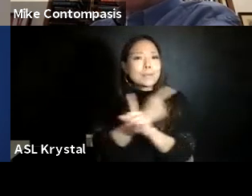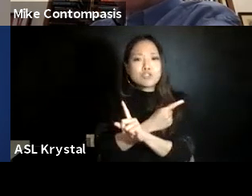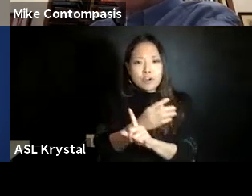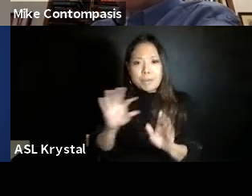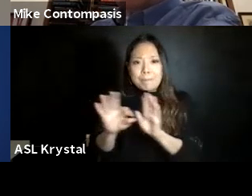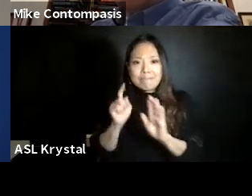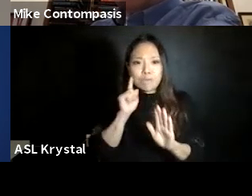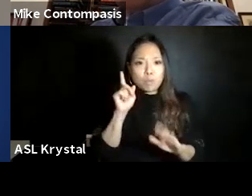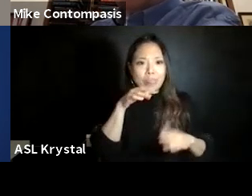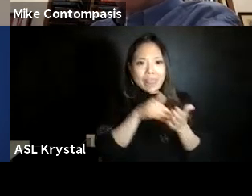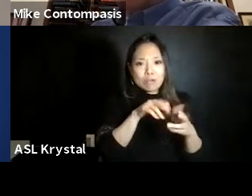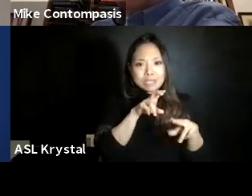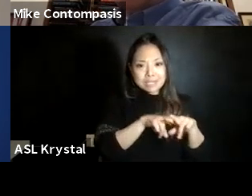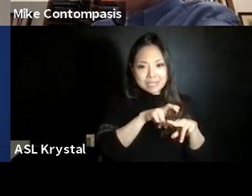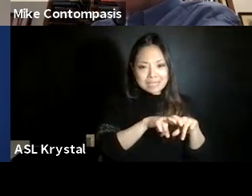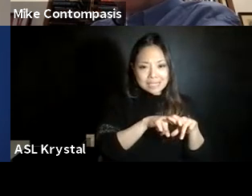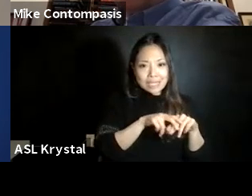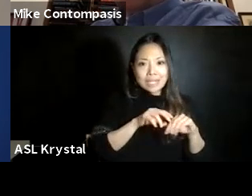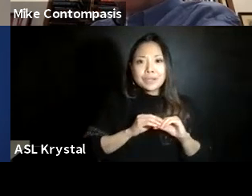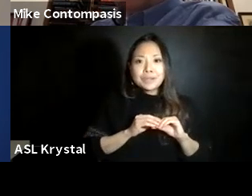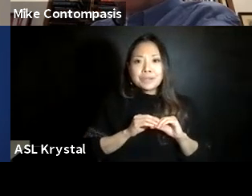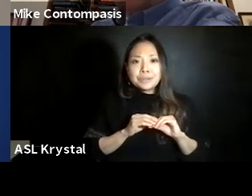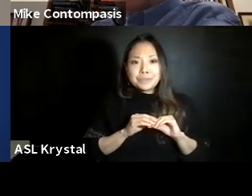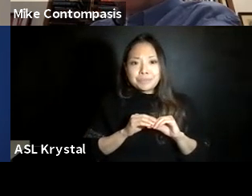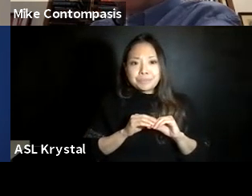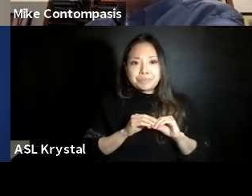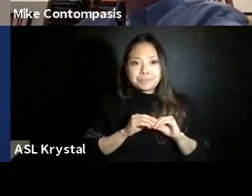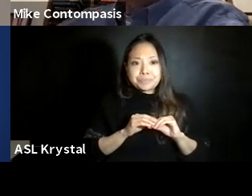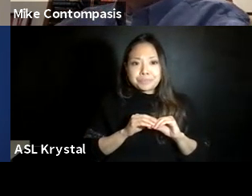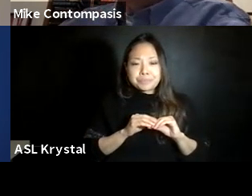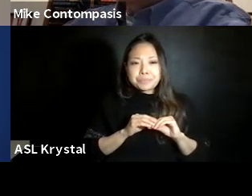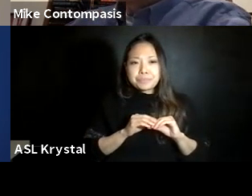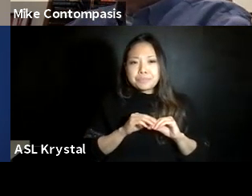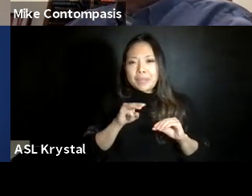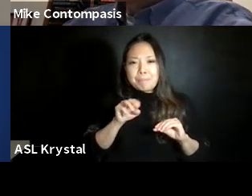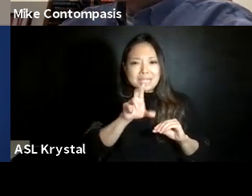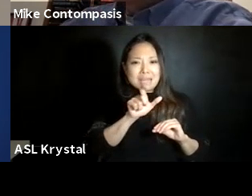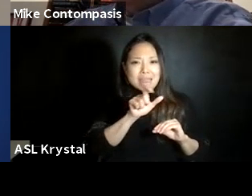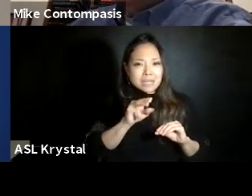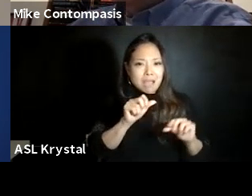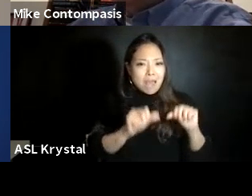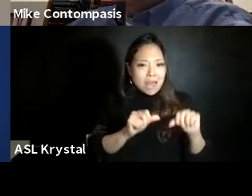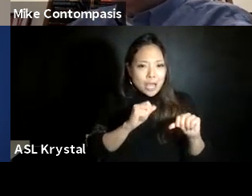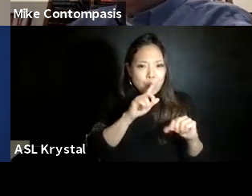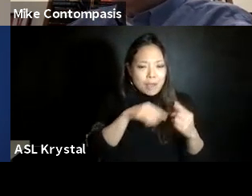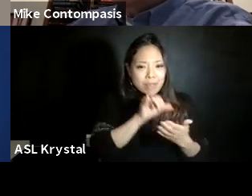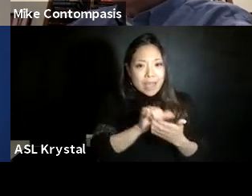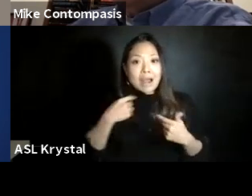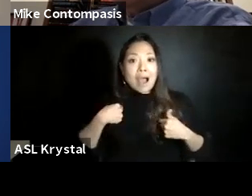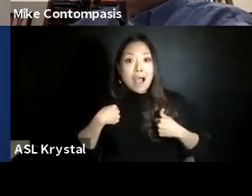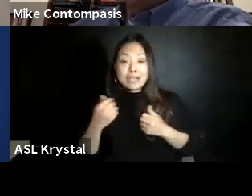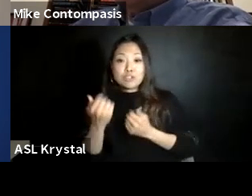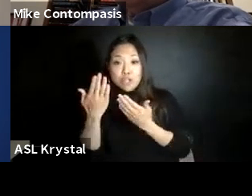expressing that she's unsure about. What I was suggesting is that we determine another method